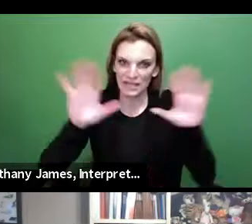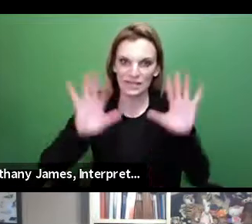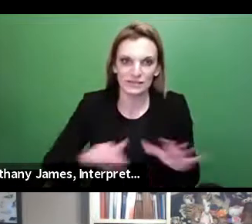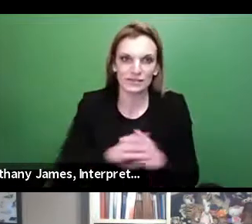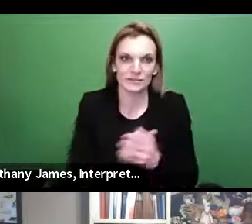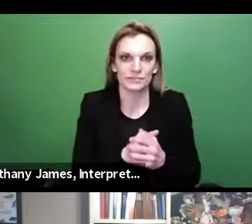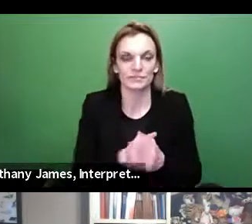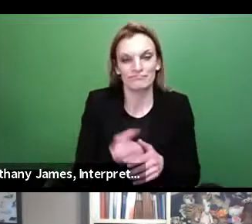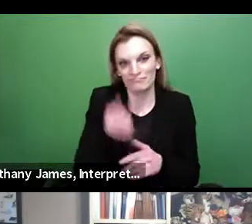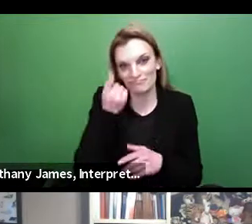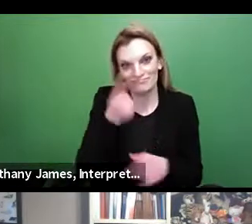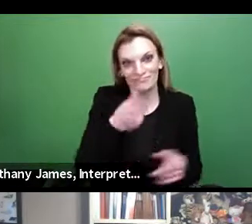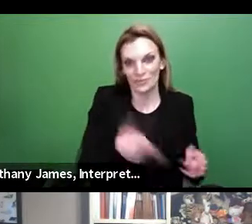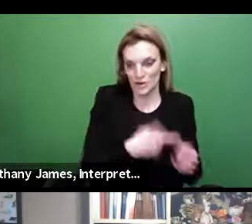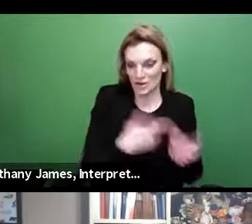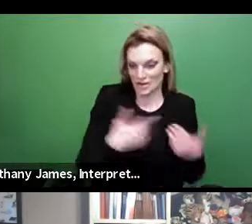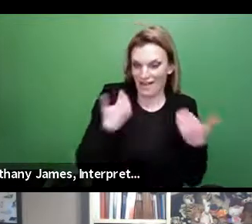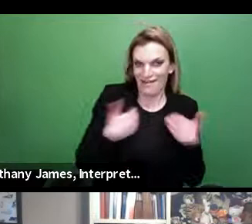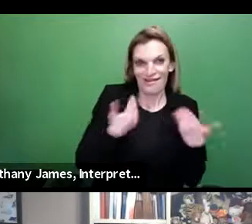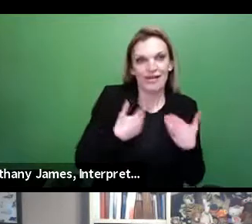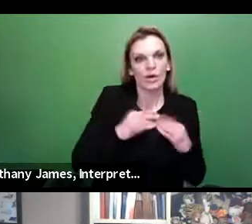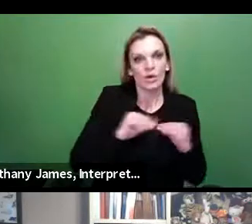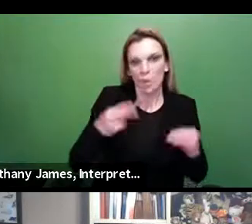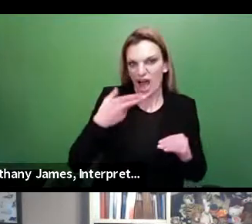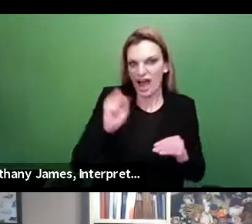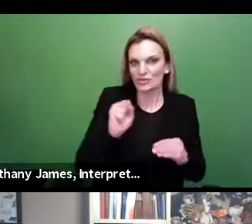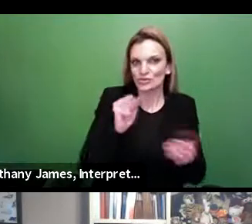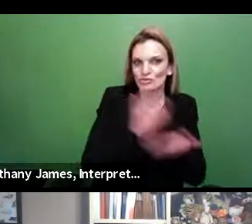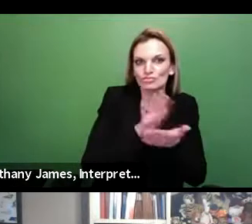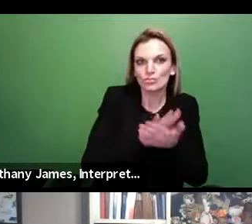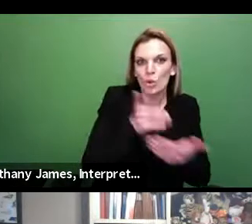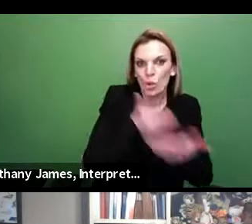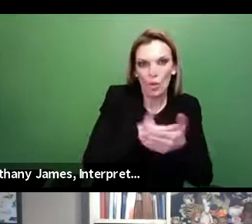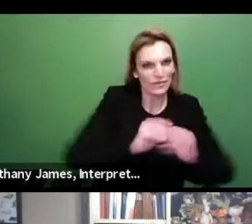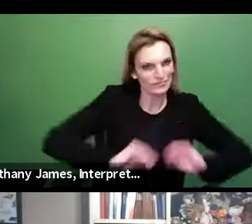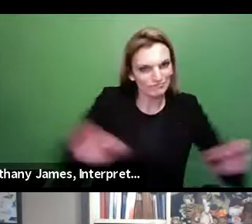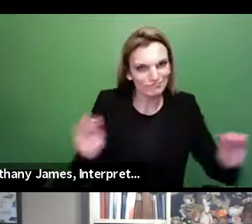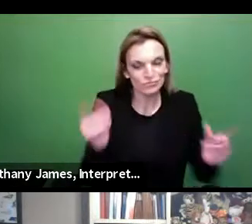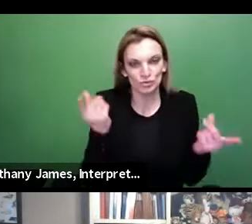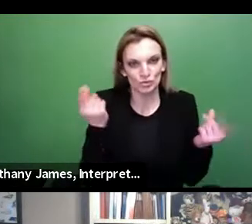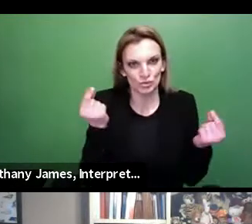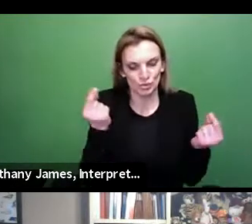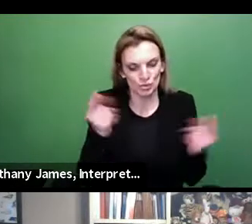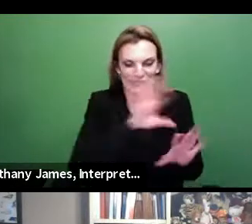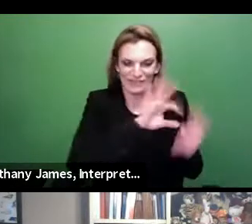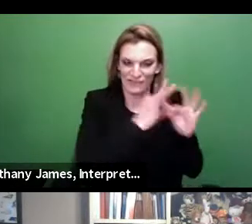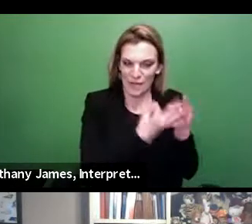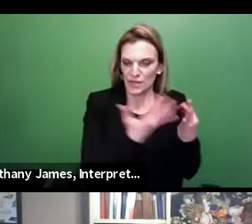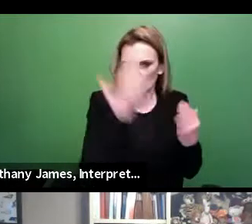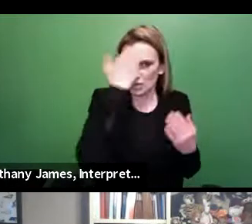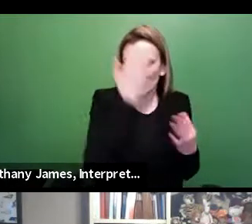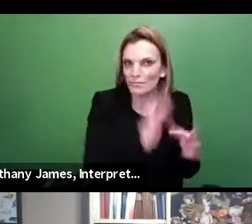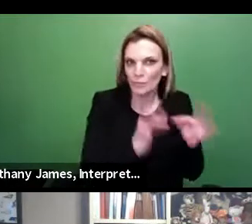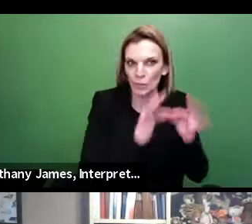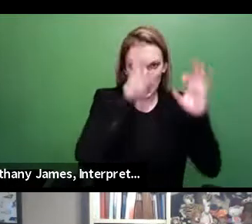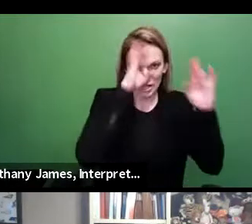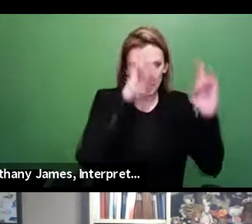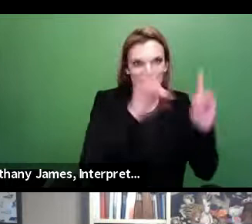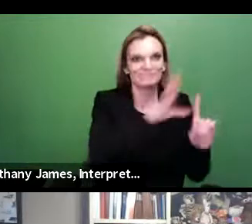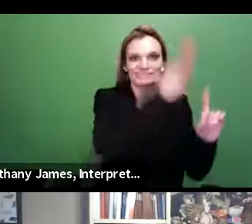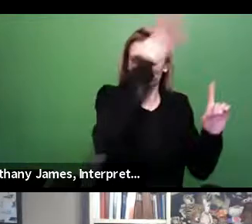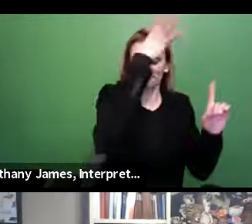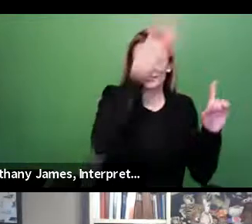school near where they lived in rural Alabama, Judge Roberson's family recognized the power of education so much that his father paid a local